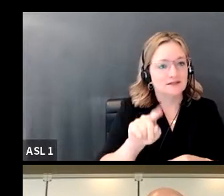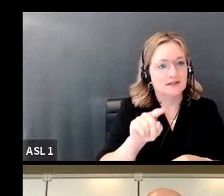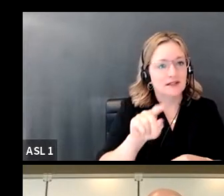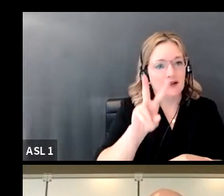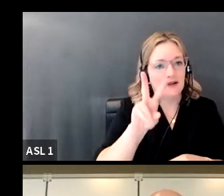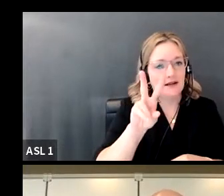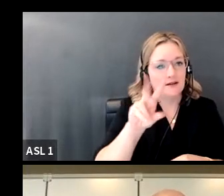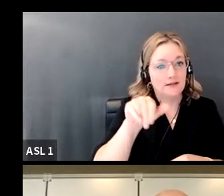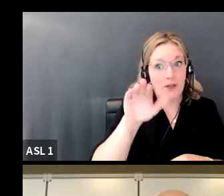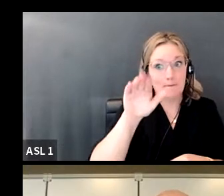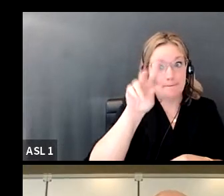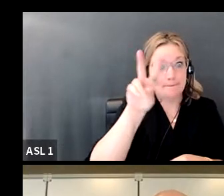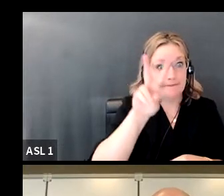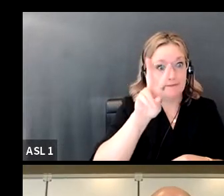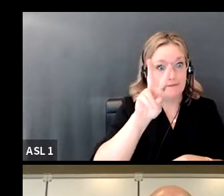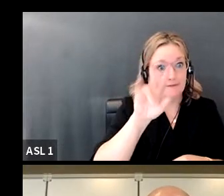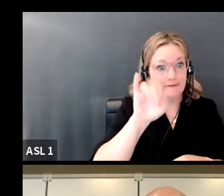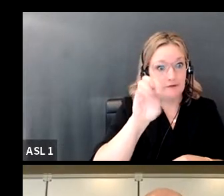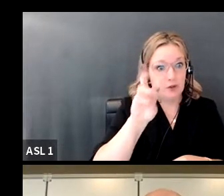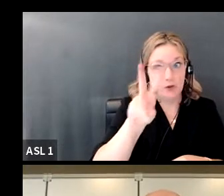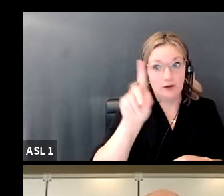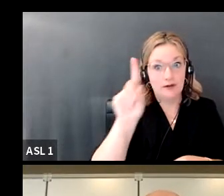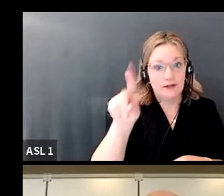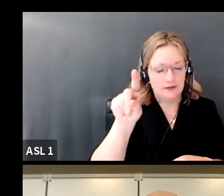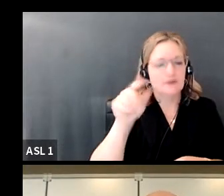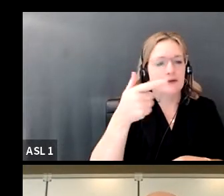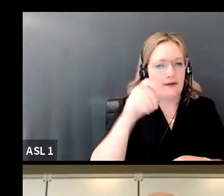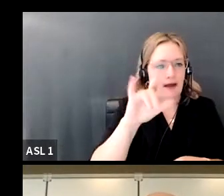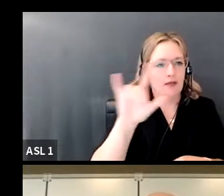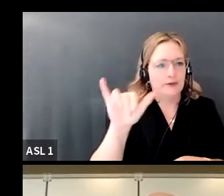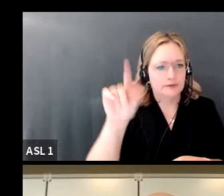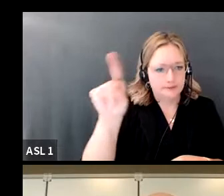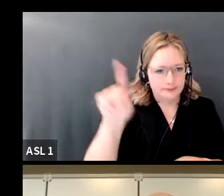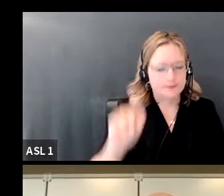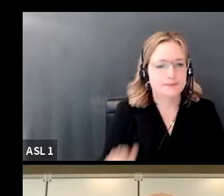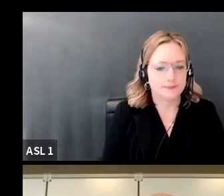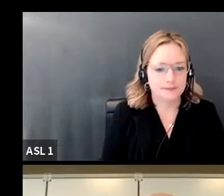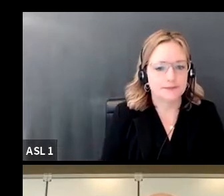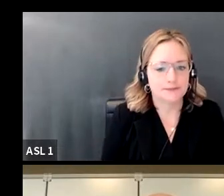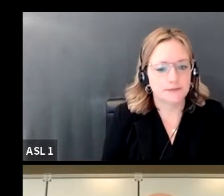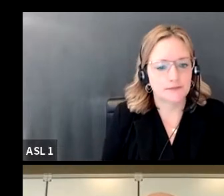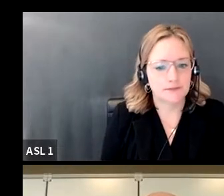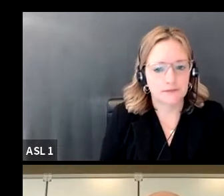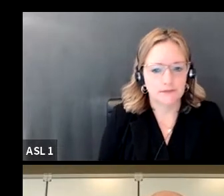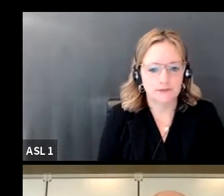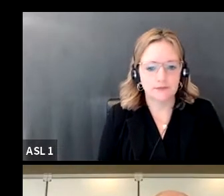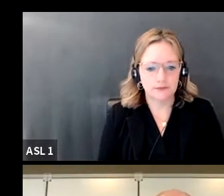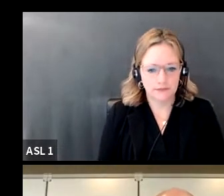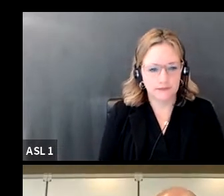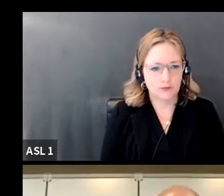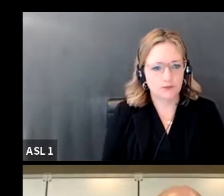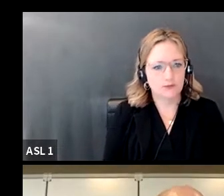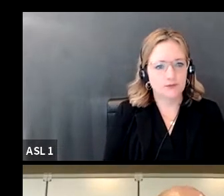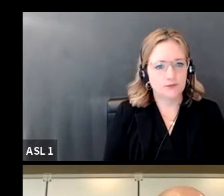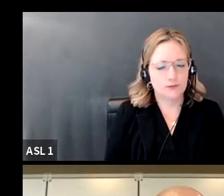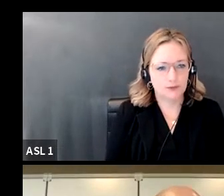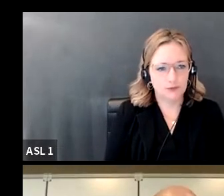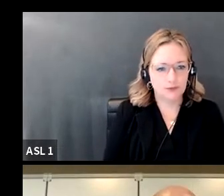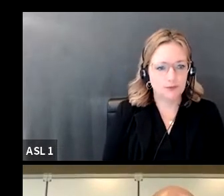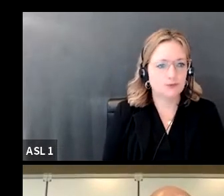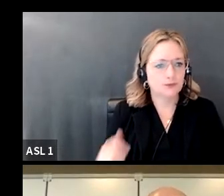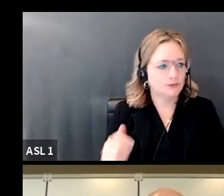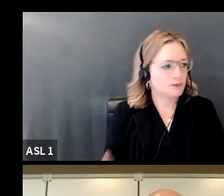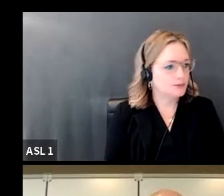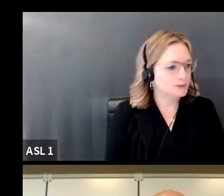view yeah look on that you should be able to yeah well actually i no i'm yeah i'm on a